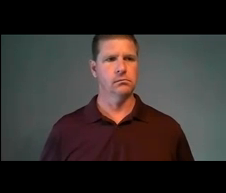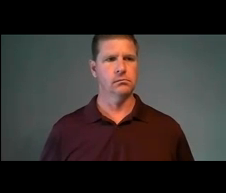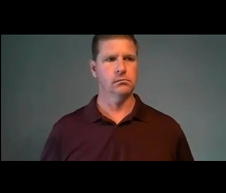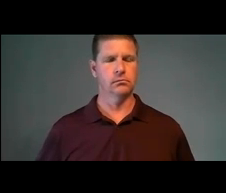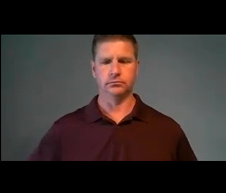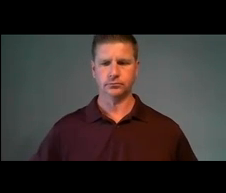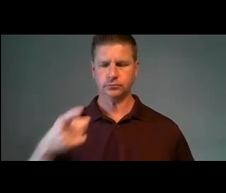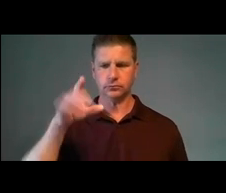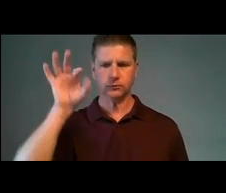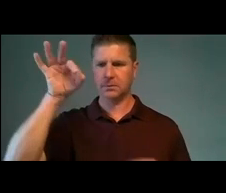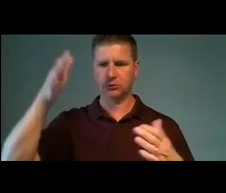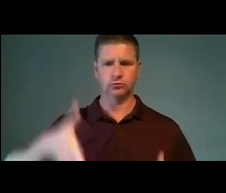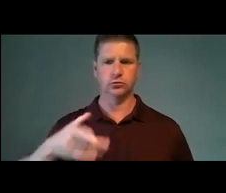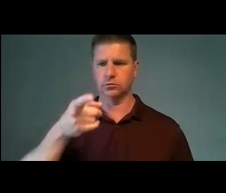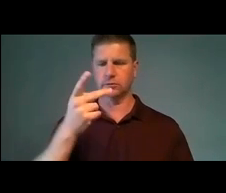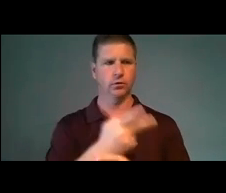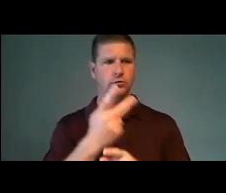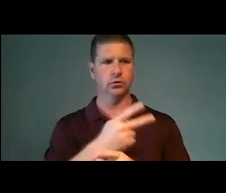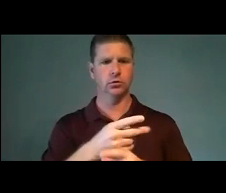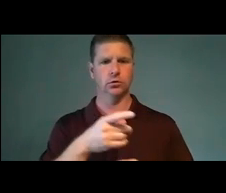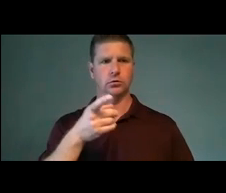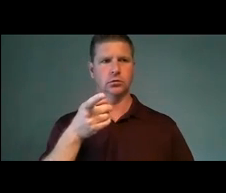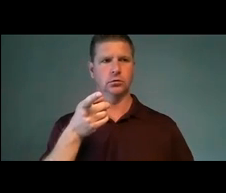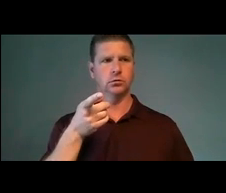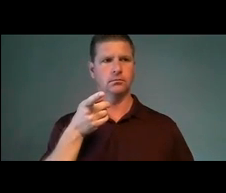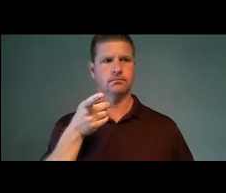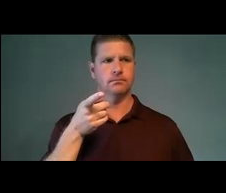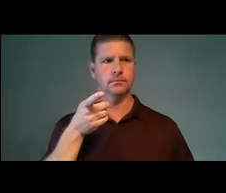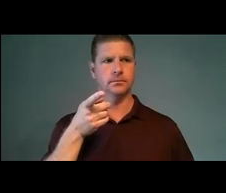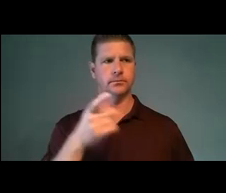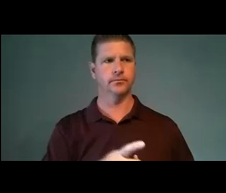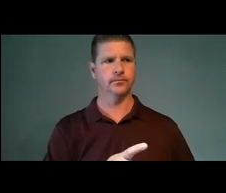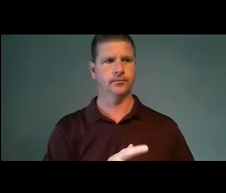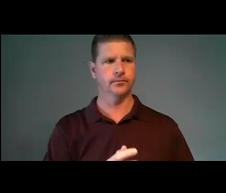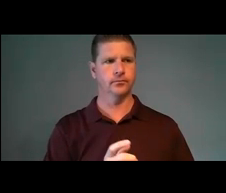While the pastor is figuring that out, let's see.